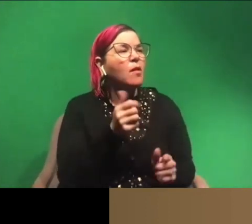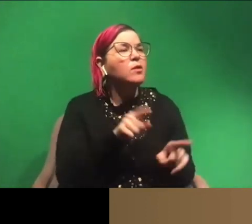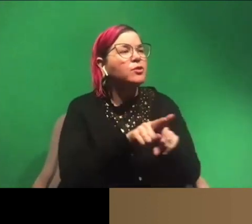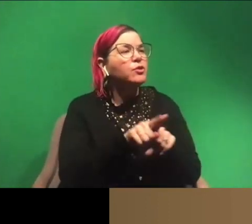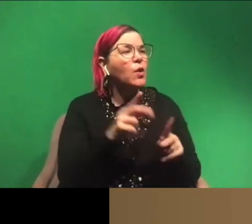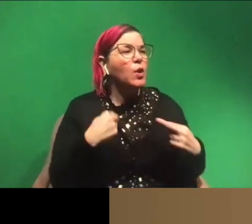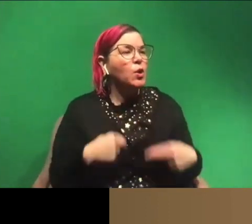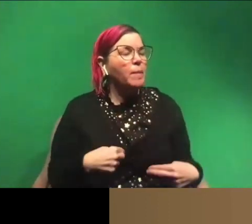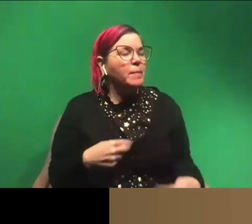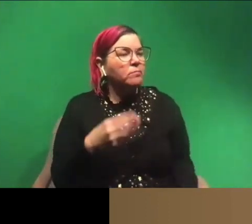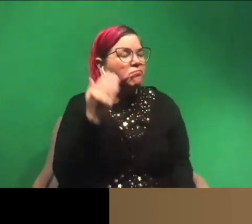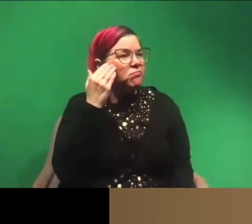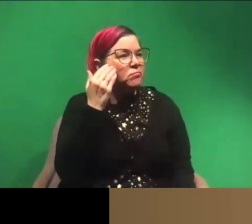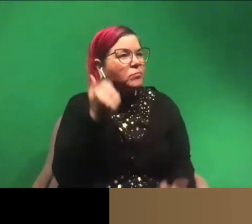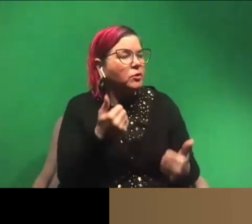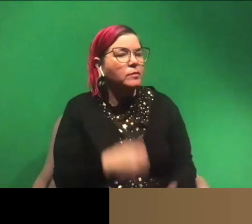of?